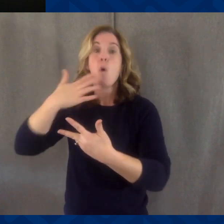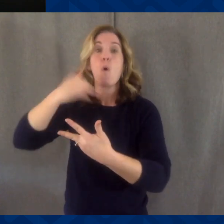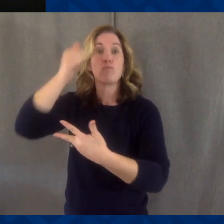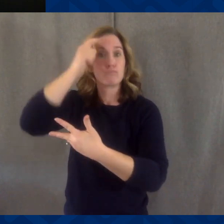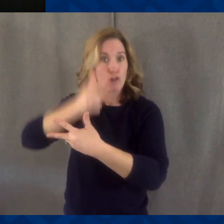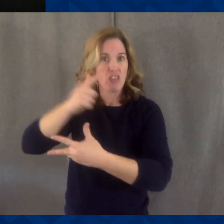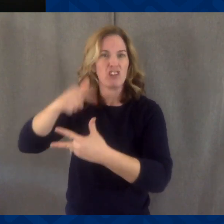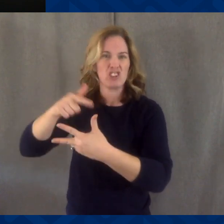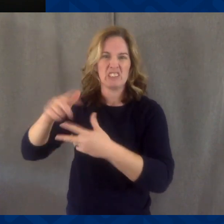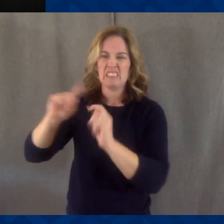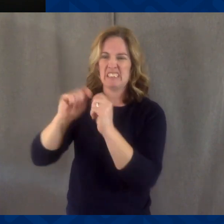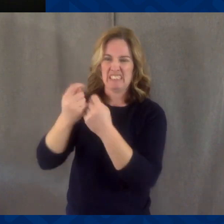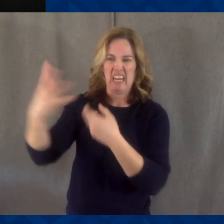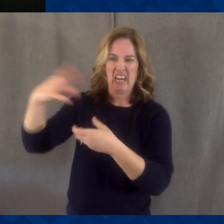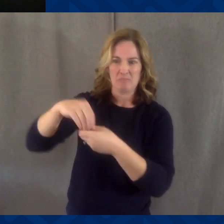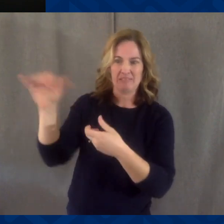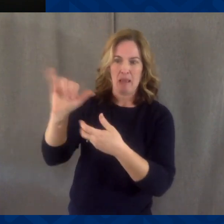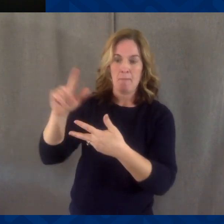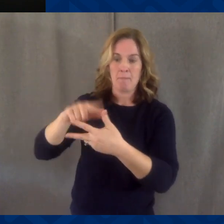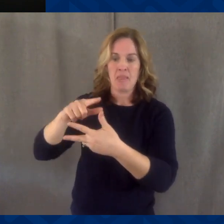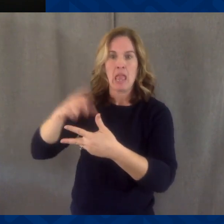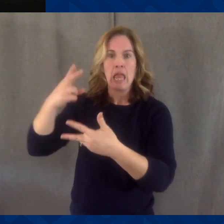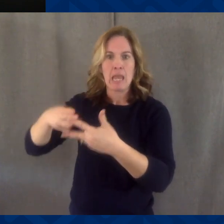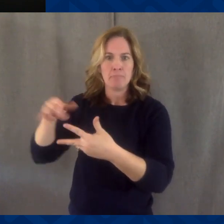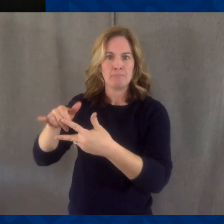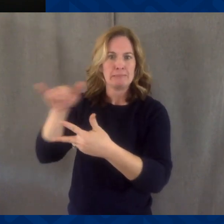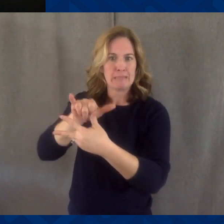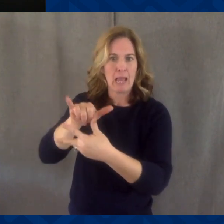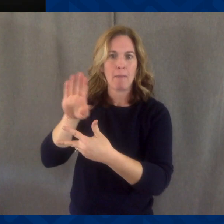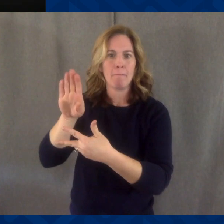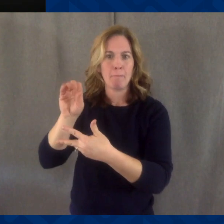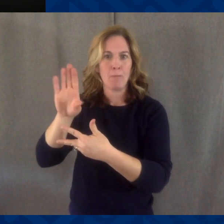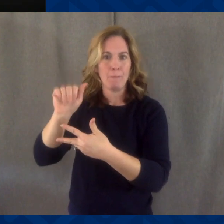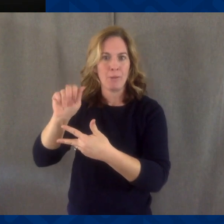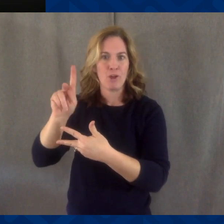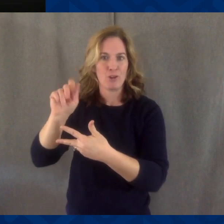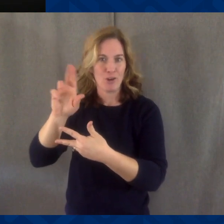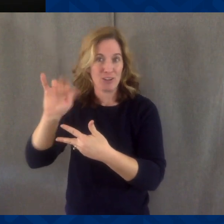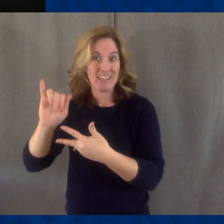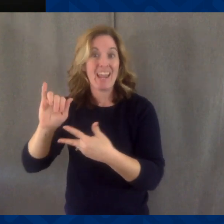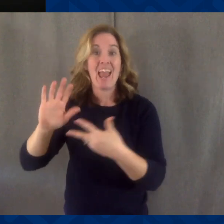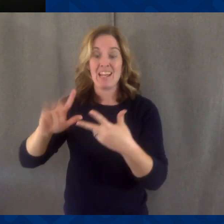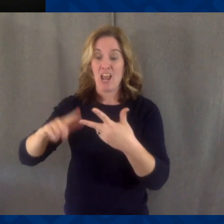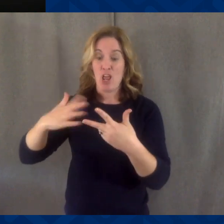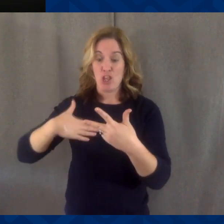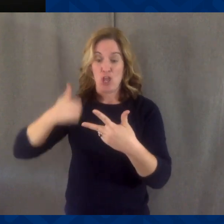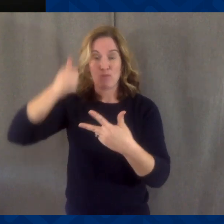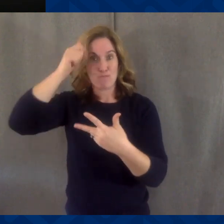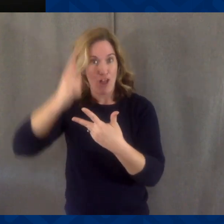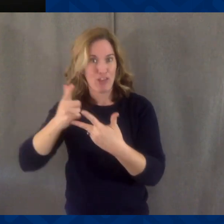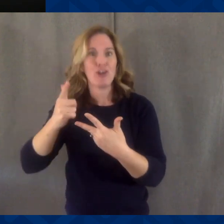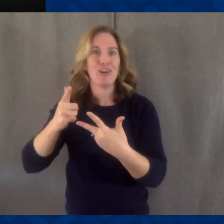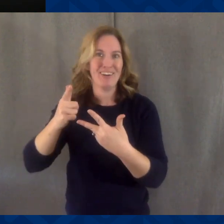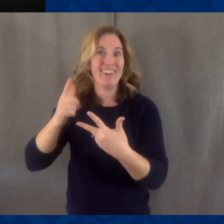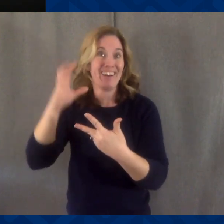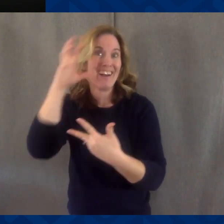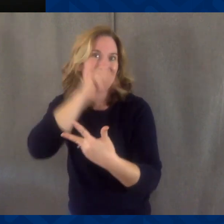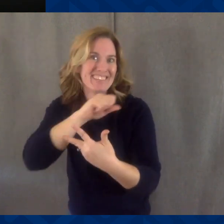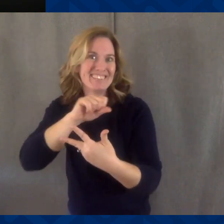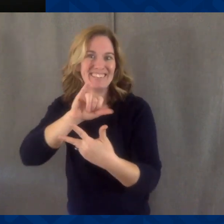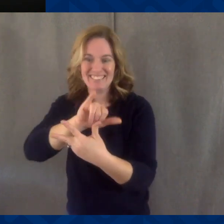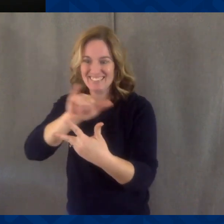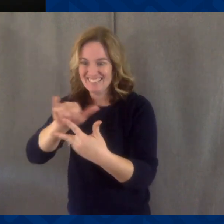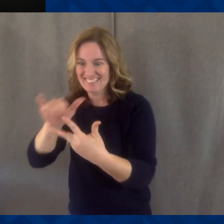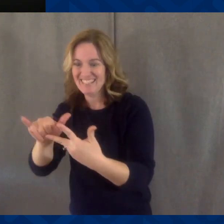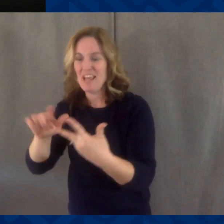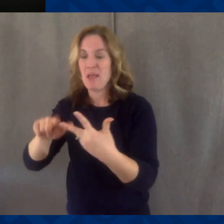was named Bubakari. And his younger brother was named, you're never going to guess it, Bubakari. And so the only way that